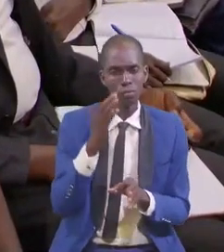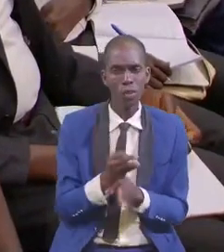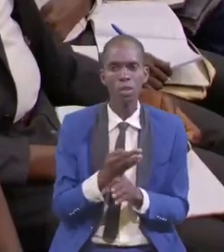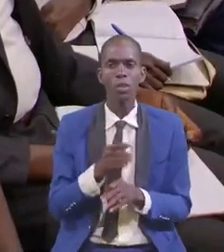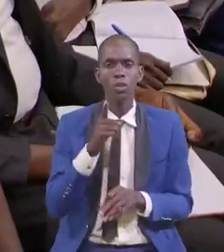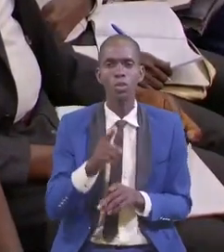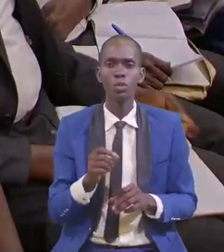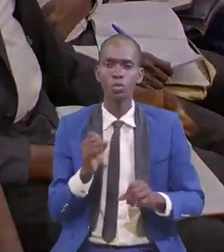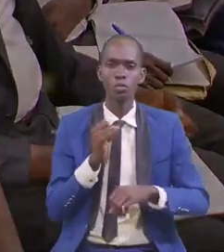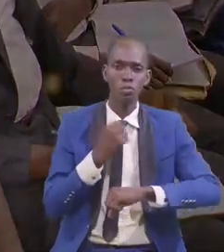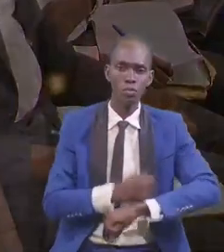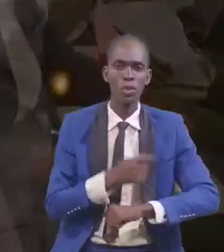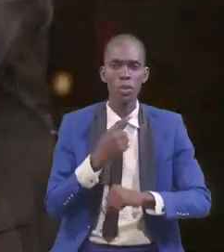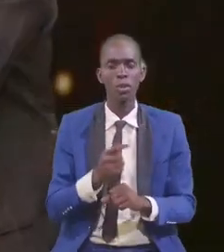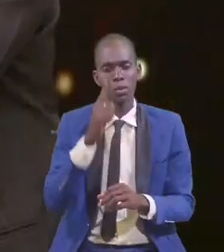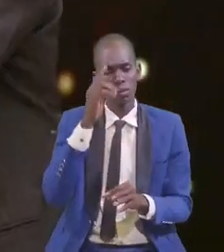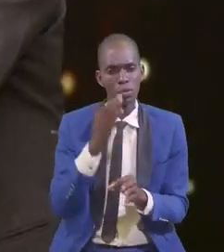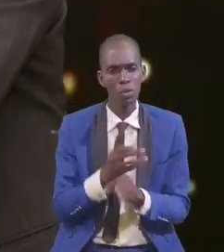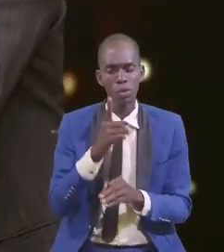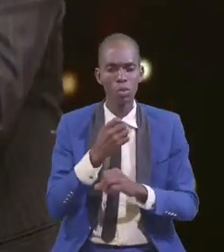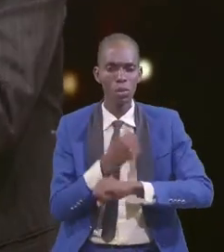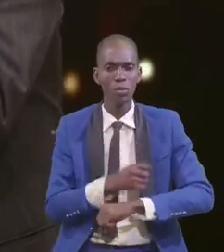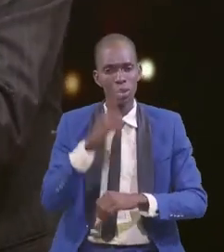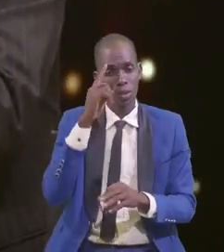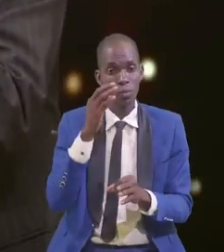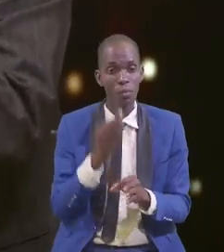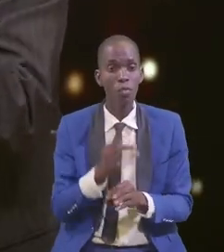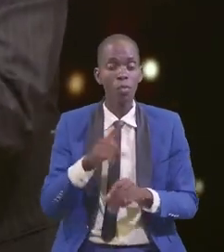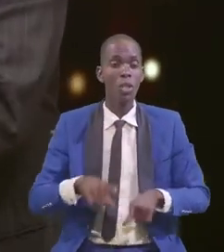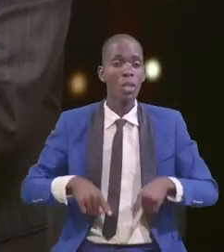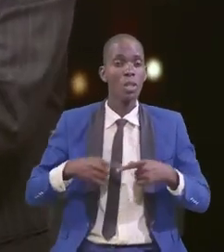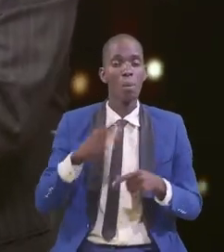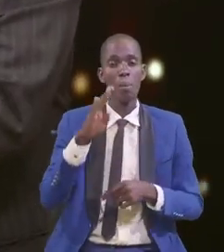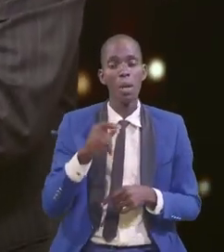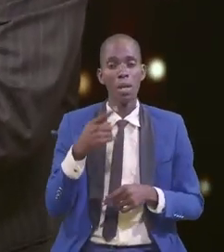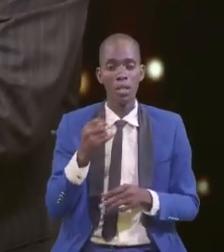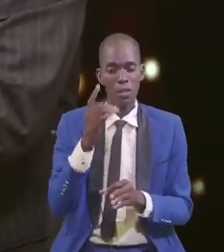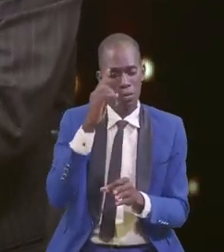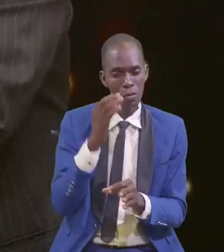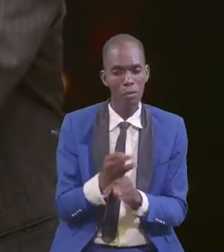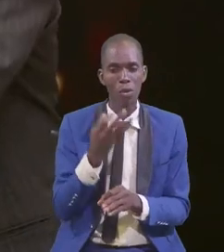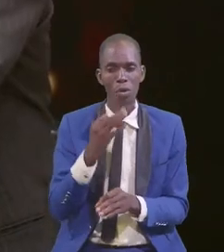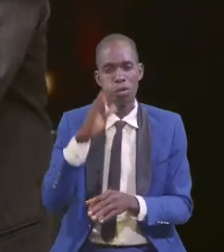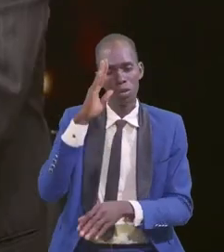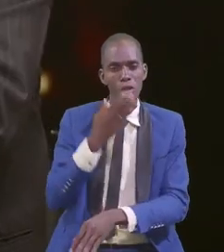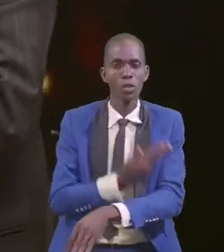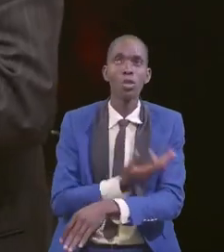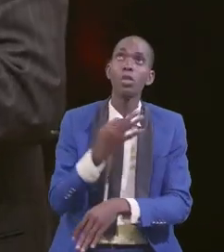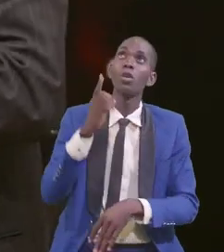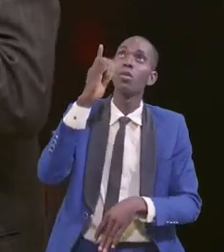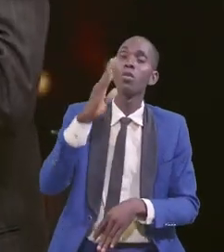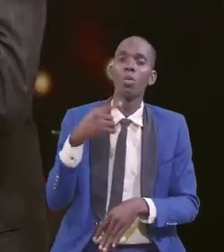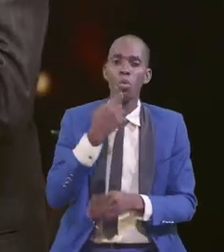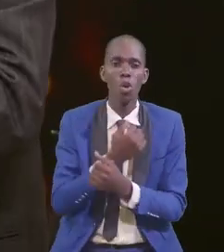you contended for the faith, you defended the faith, you lived by the faith of the Son of God who loved you